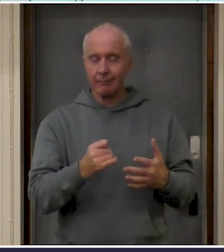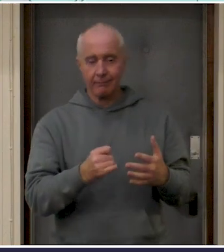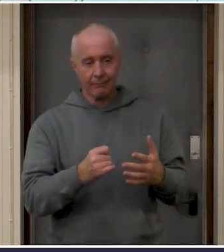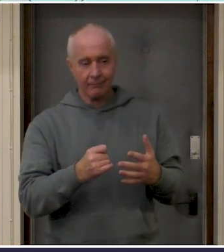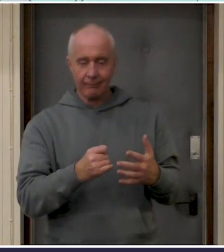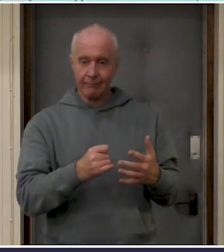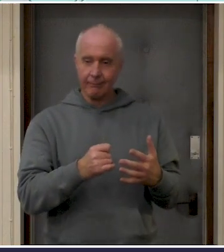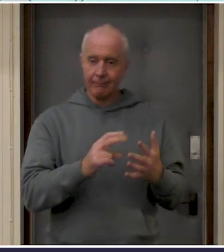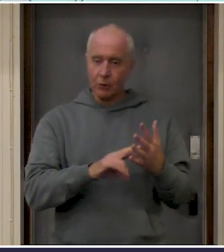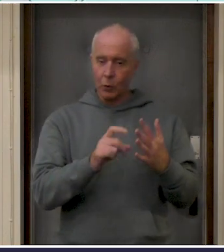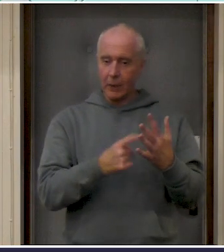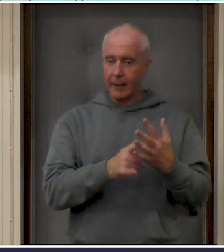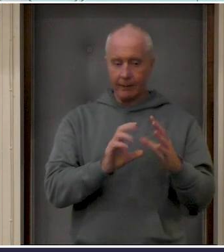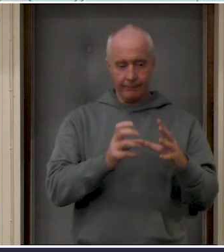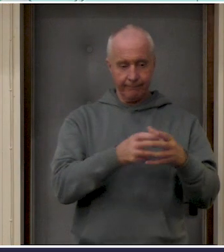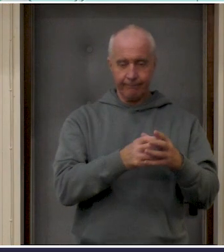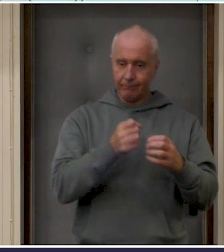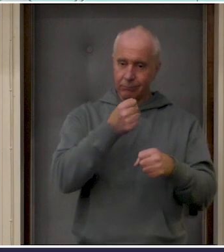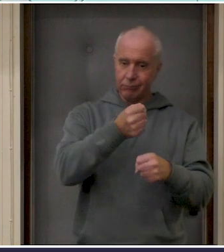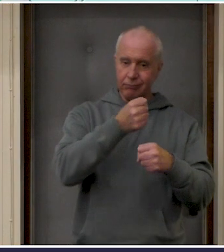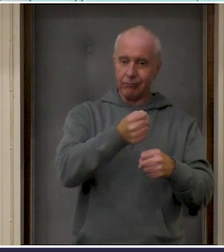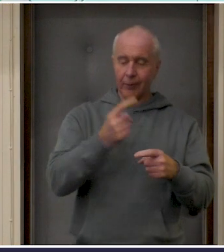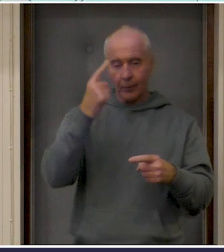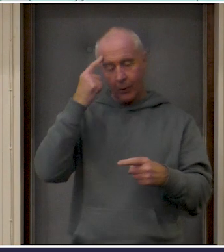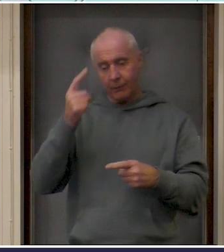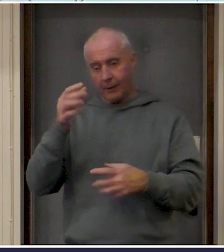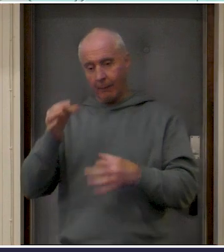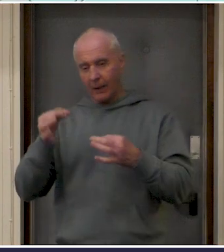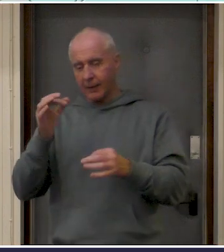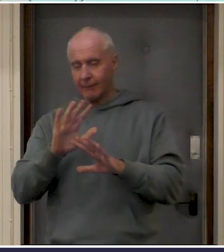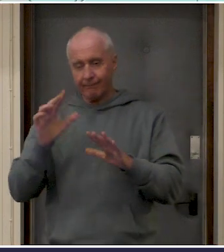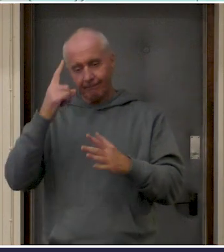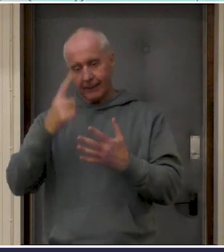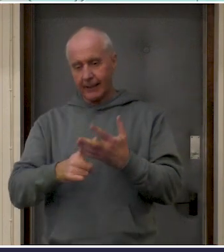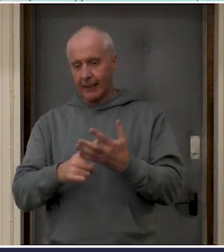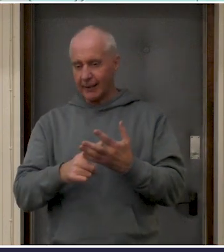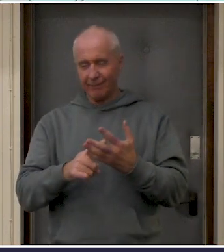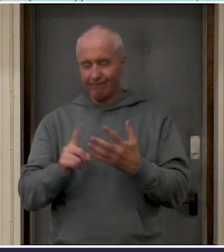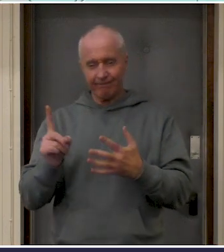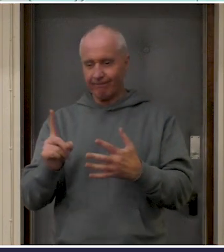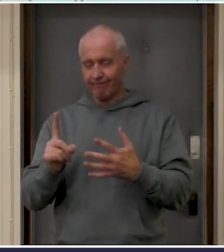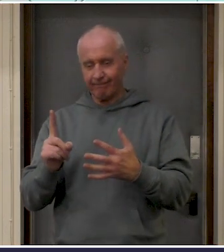time. It was considered political suicide to send a nuclear power plant over to Vietnam.